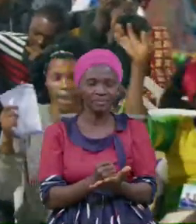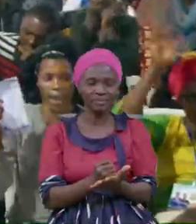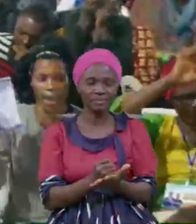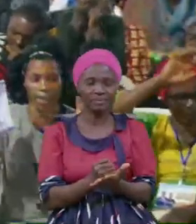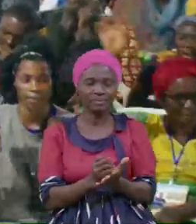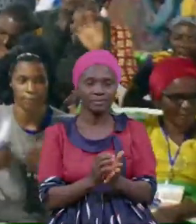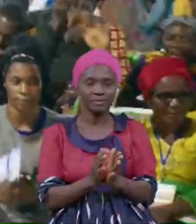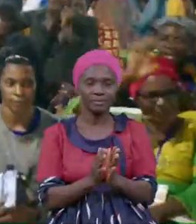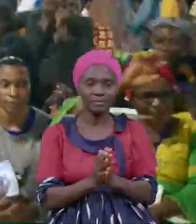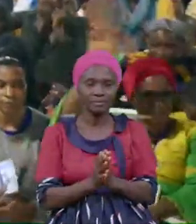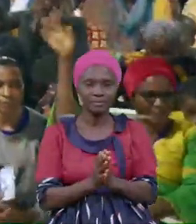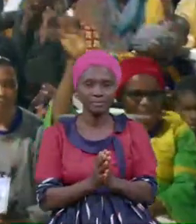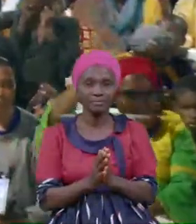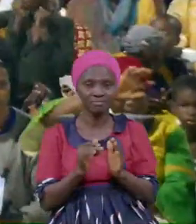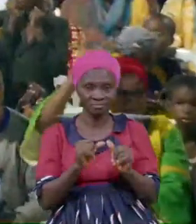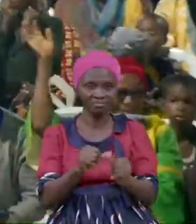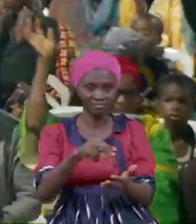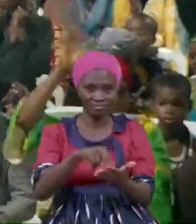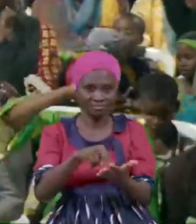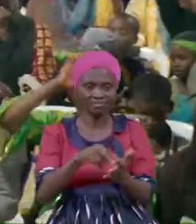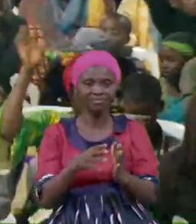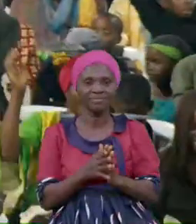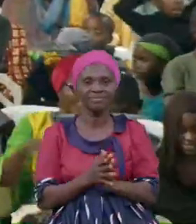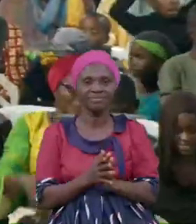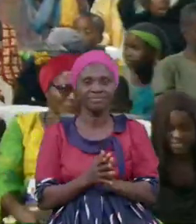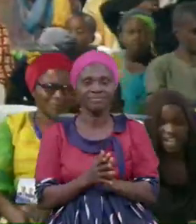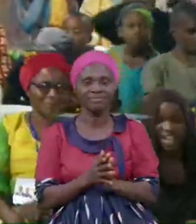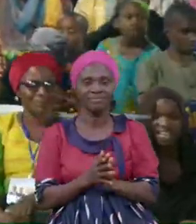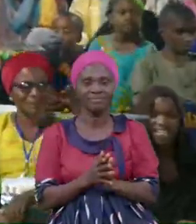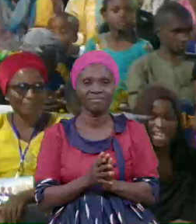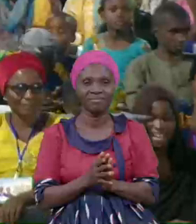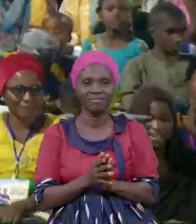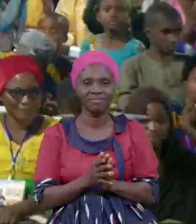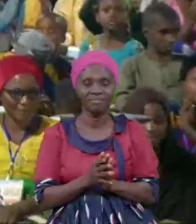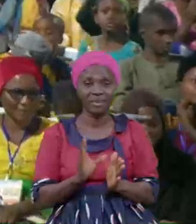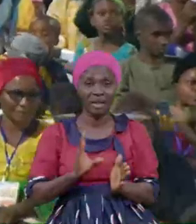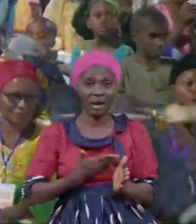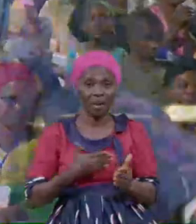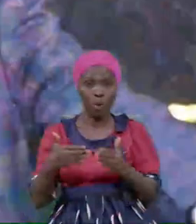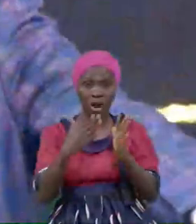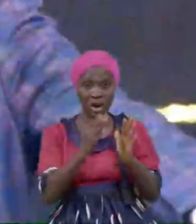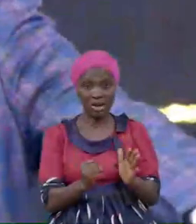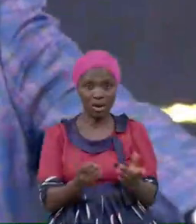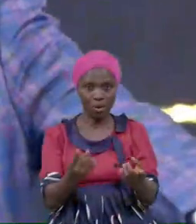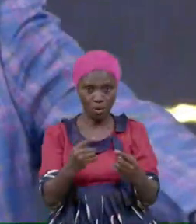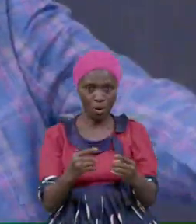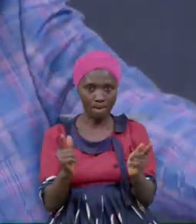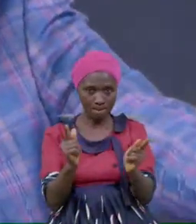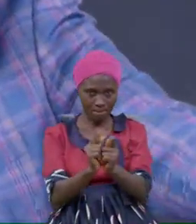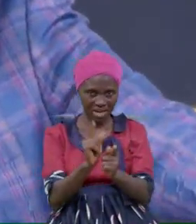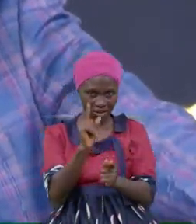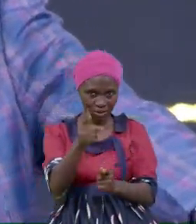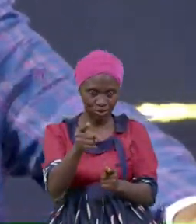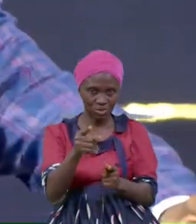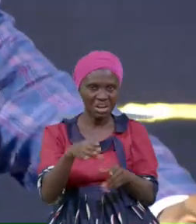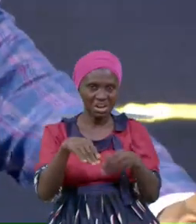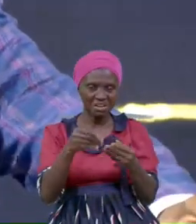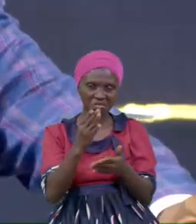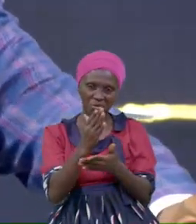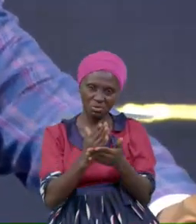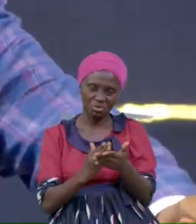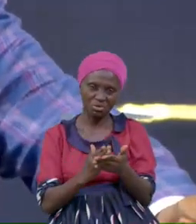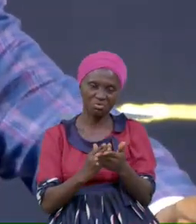Keep on standing. Our overseer is coming now to give us instruction. And our counselors, please, please,